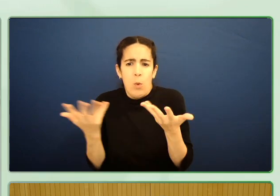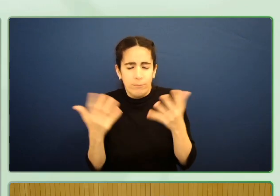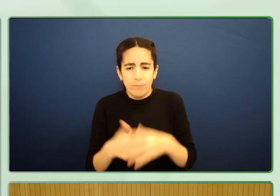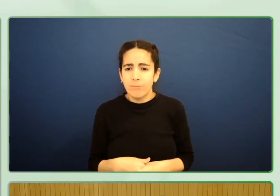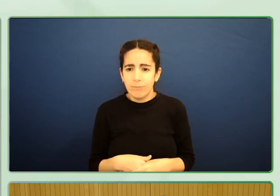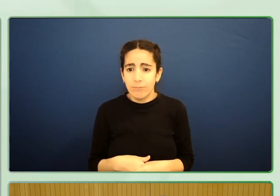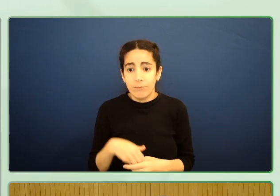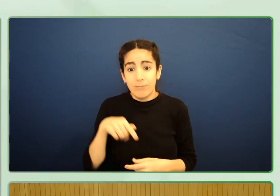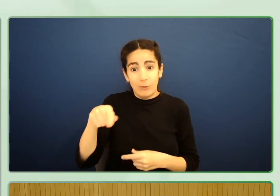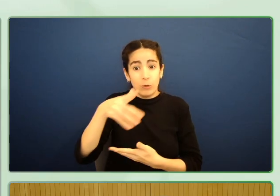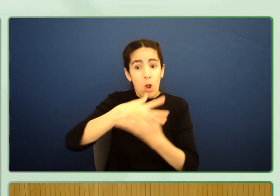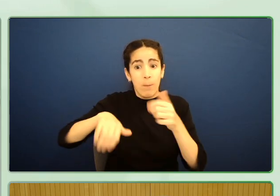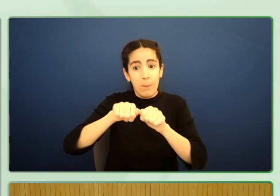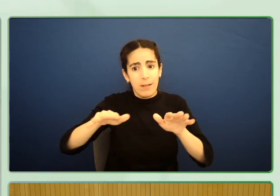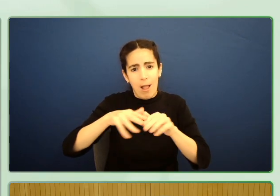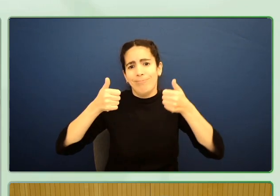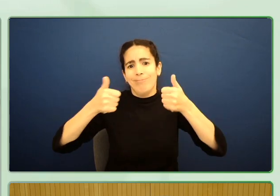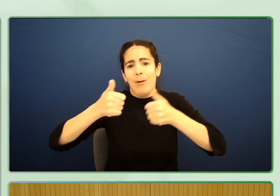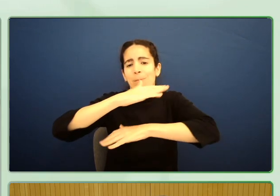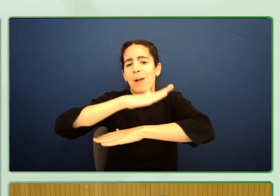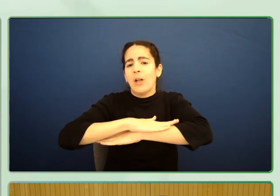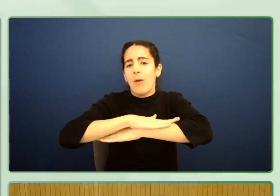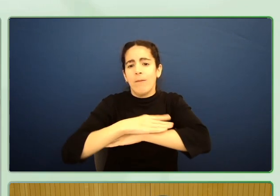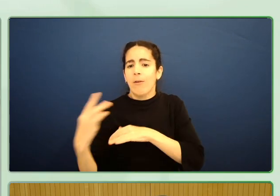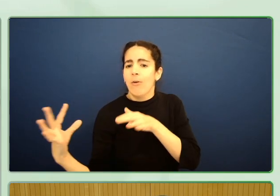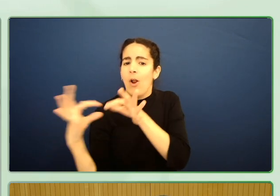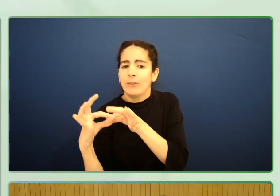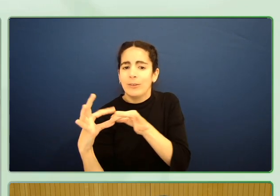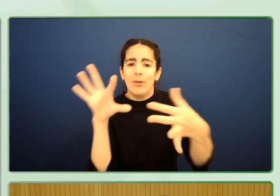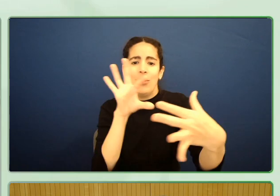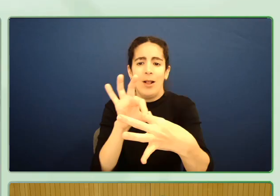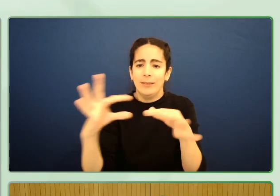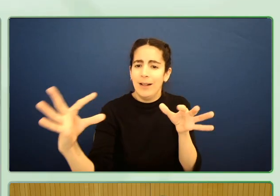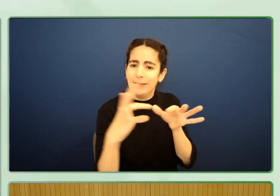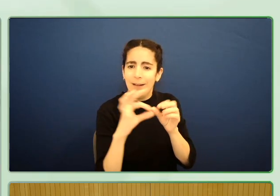there is a fertile soil for hate, you know.